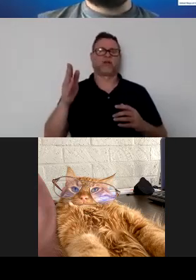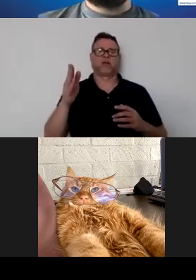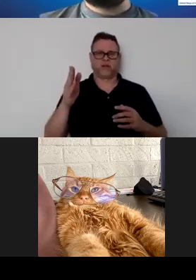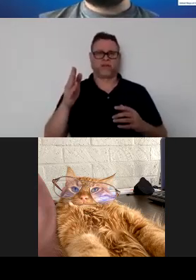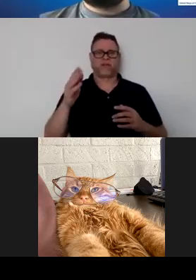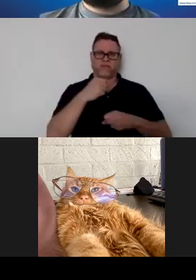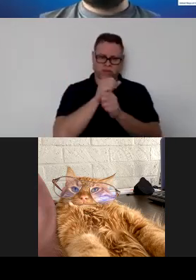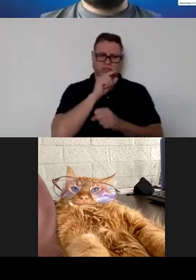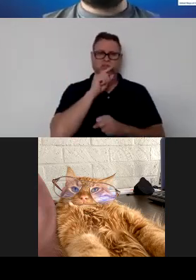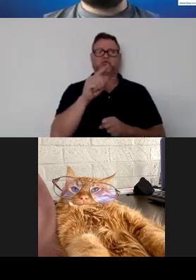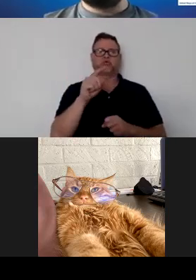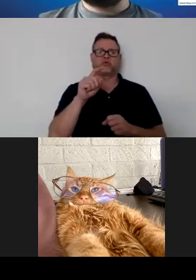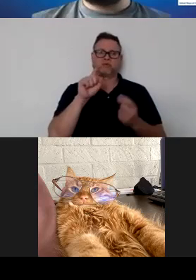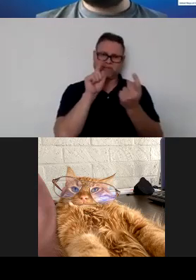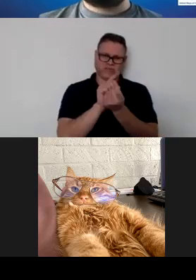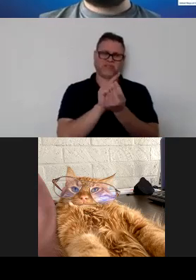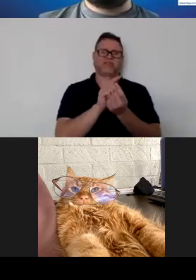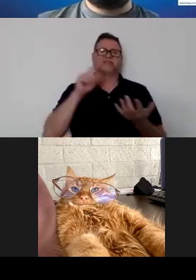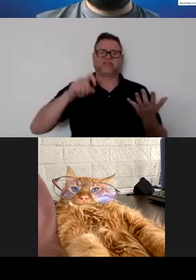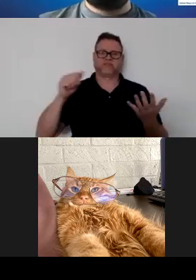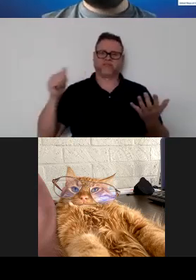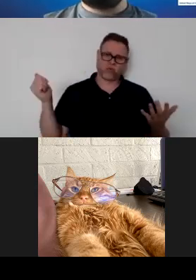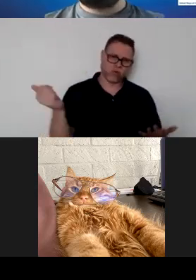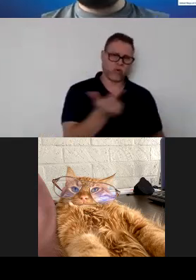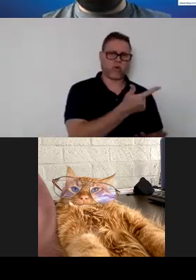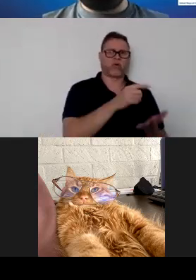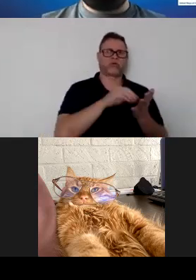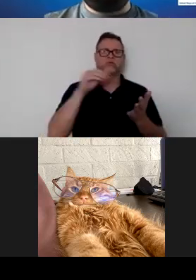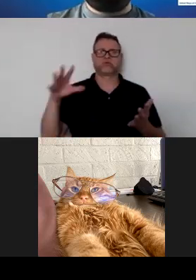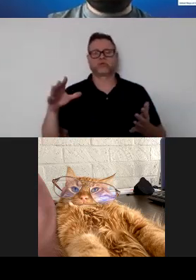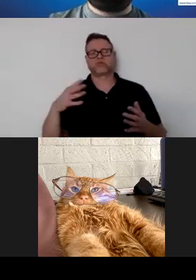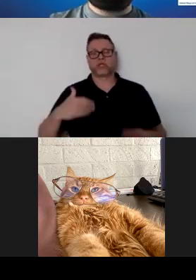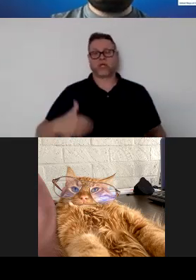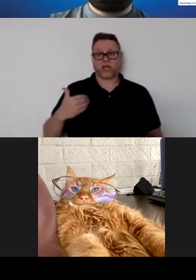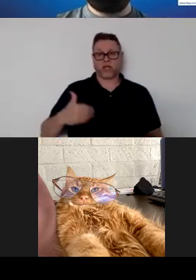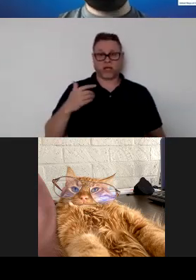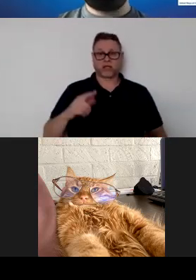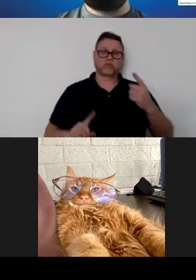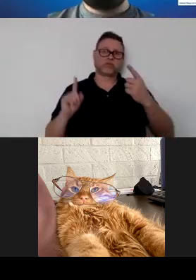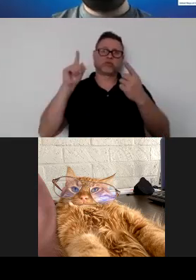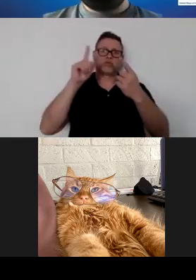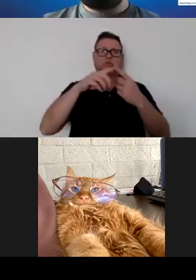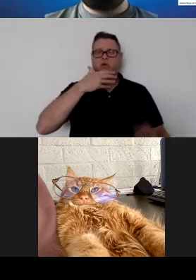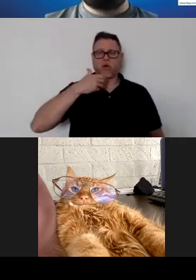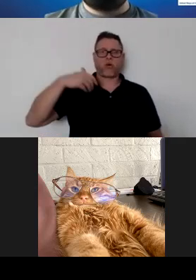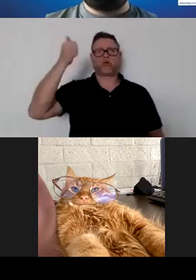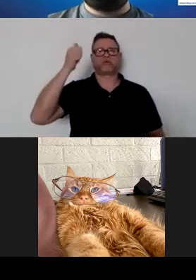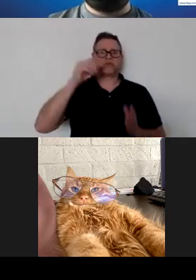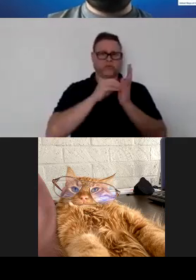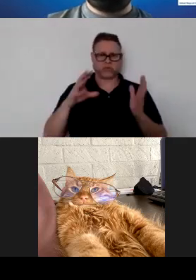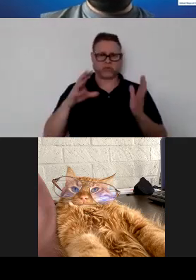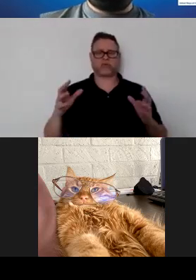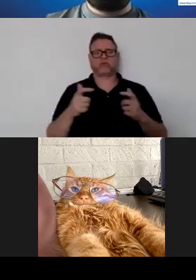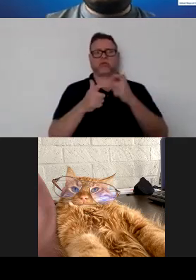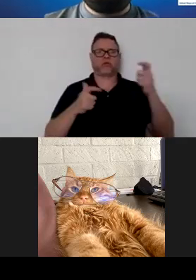ensuring that the needs are going to be met for all of our students, from our youngest to our older students. And of course, the enormous investment